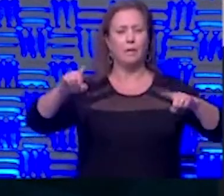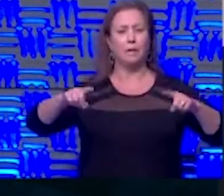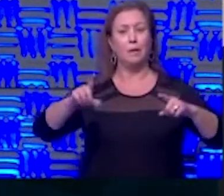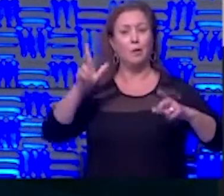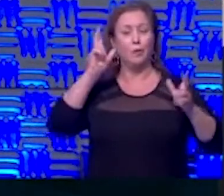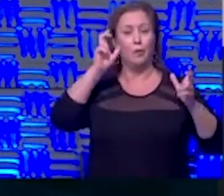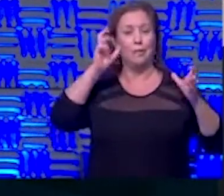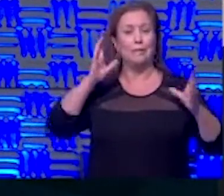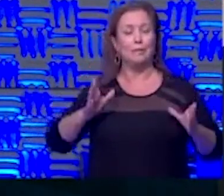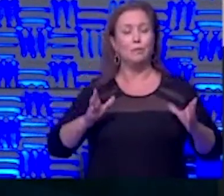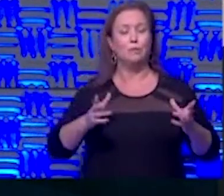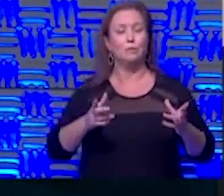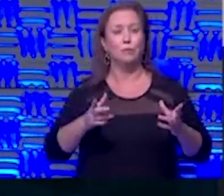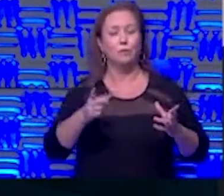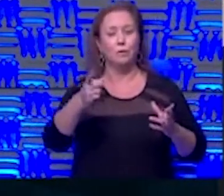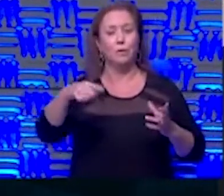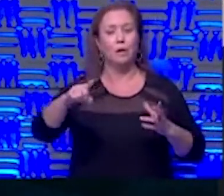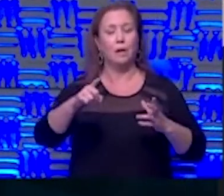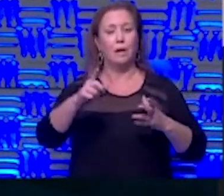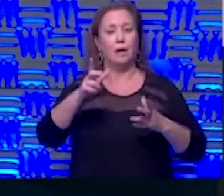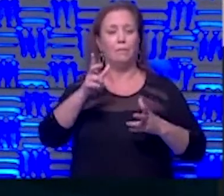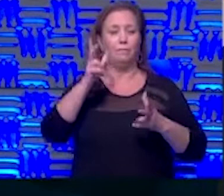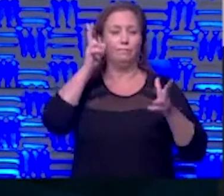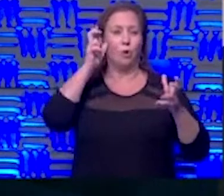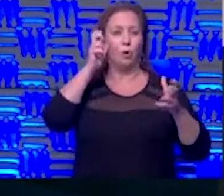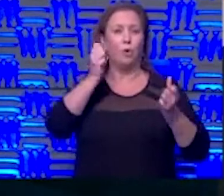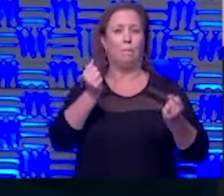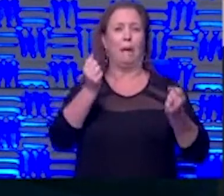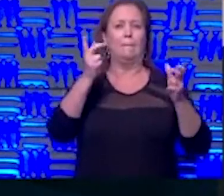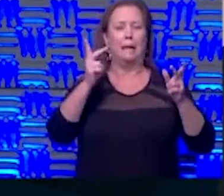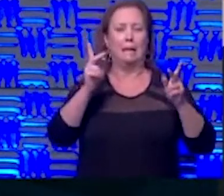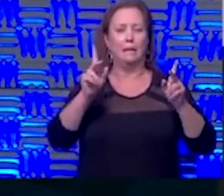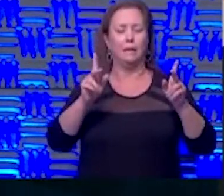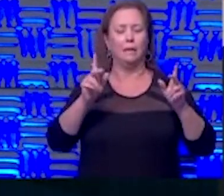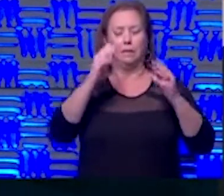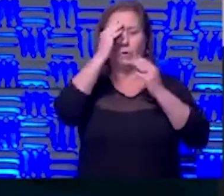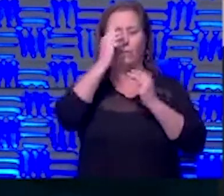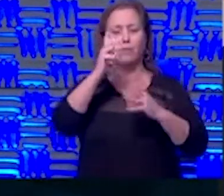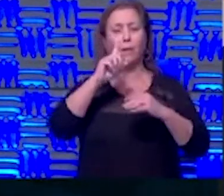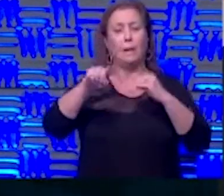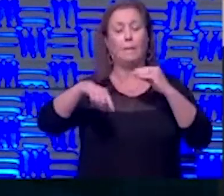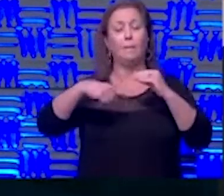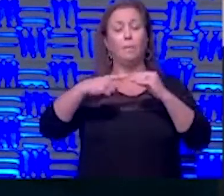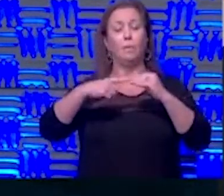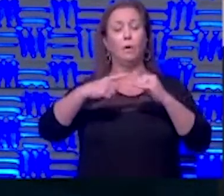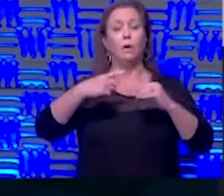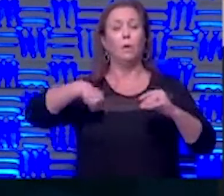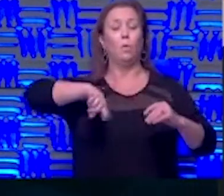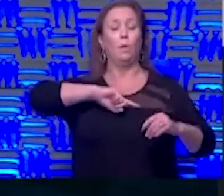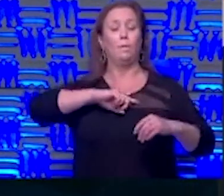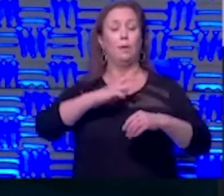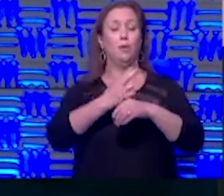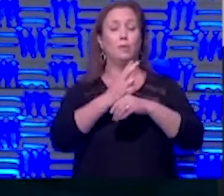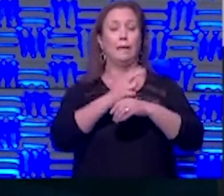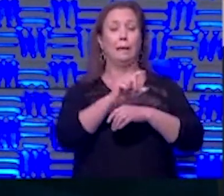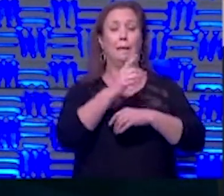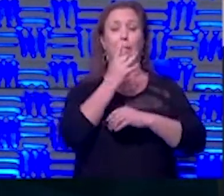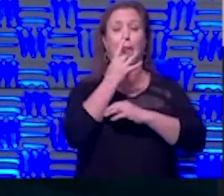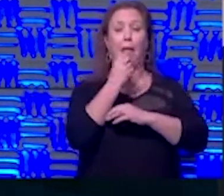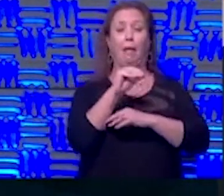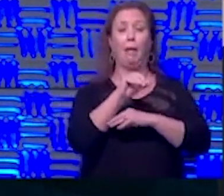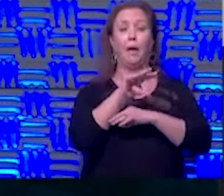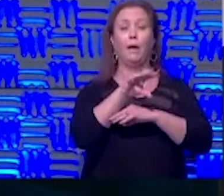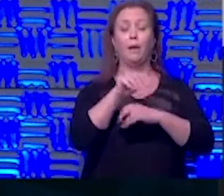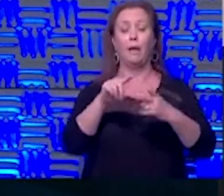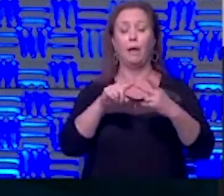listeners have received much of that. But we've been using both light and fogging in